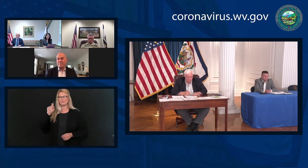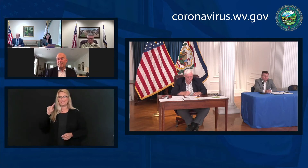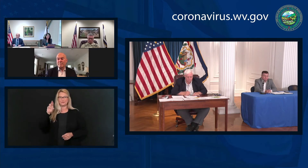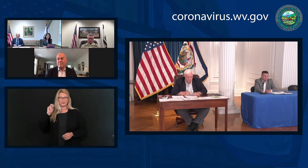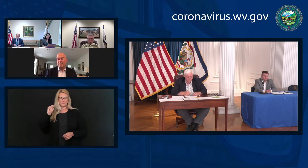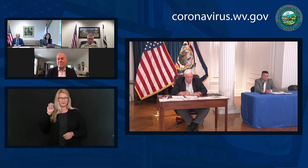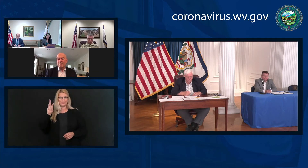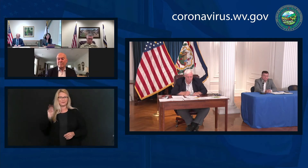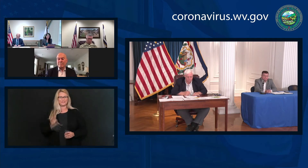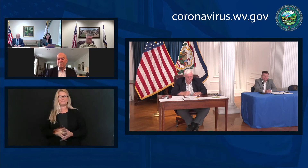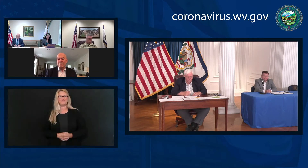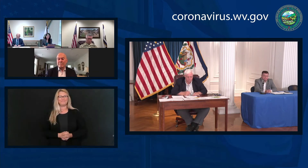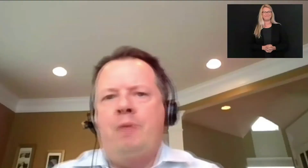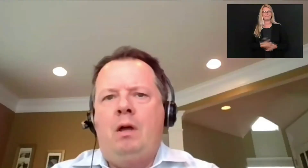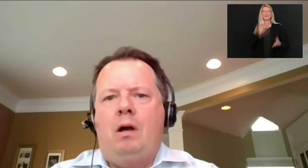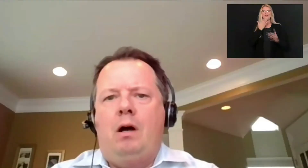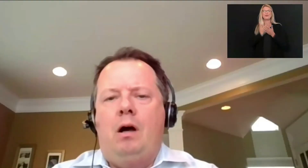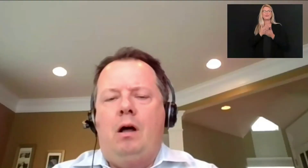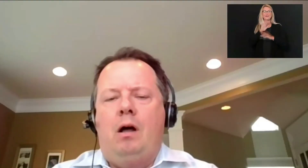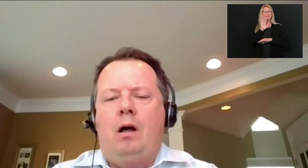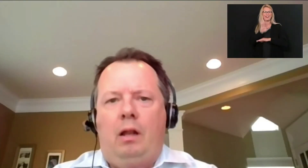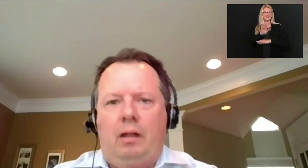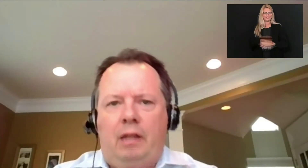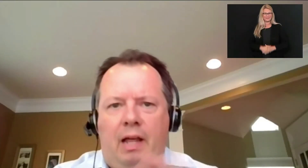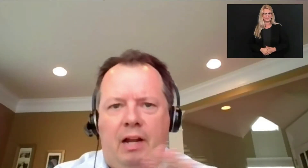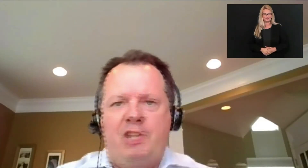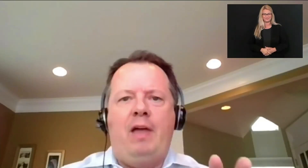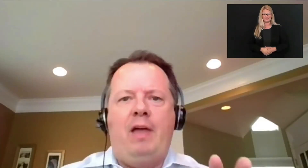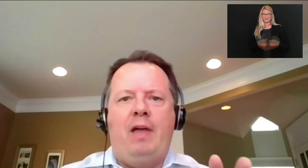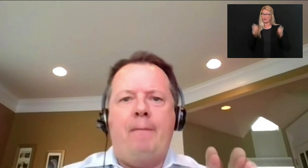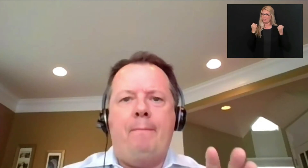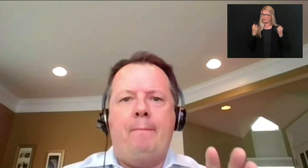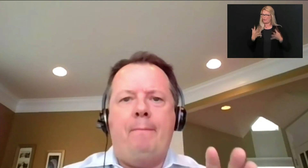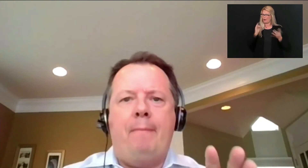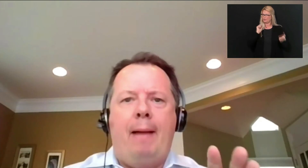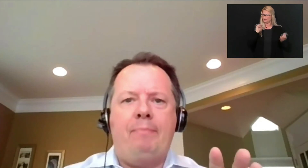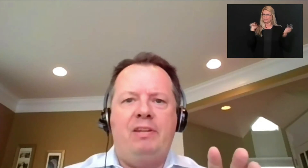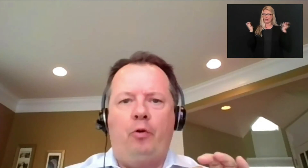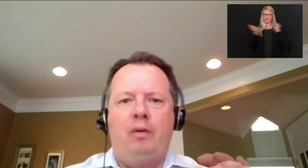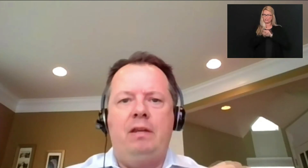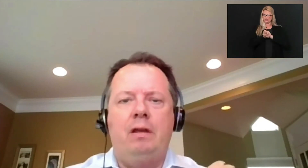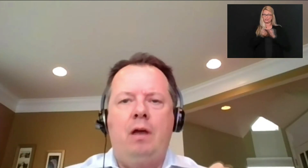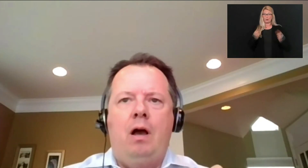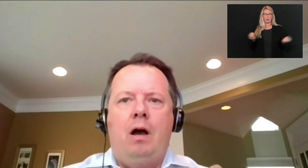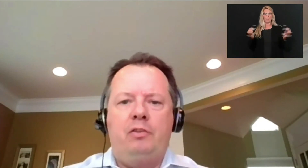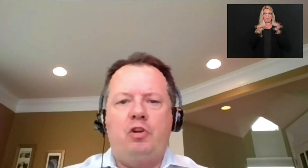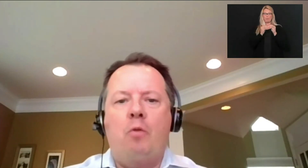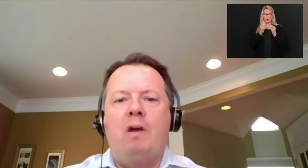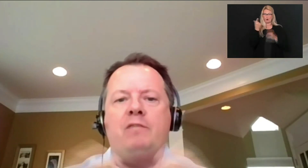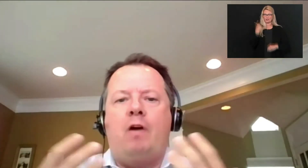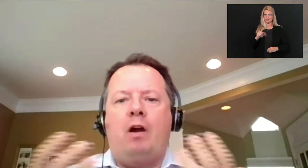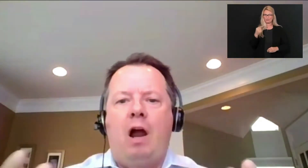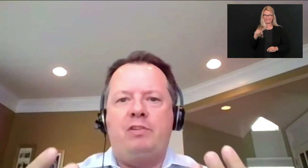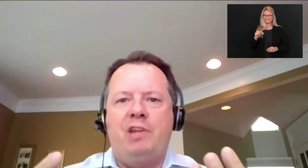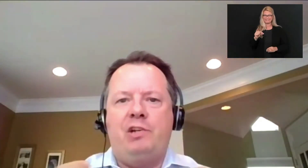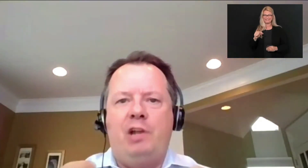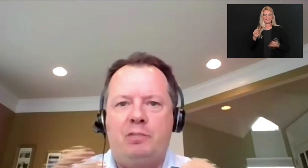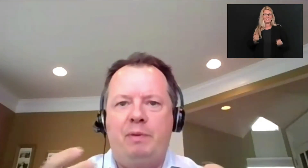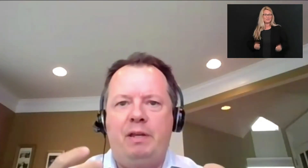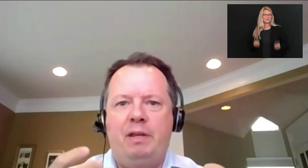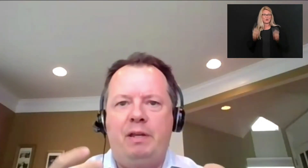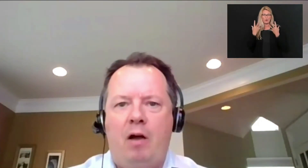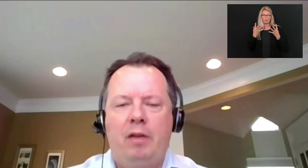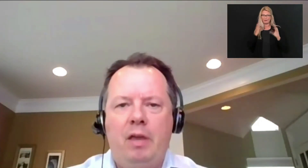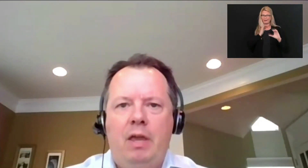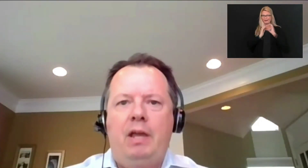Hi, Governor. Hi, everyone. Good afternoon. A lot of changes on that map today, a lot more green. So much of our conversation has